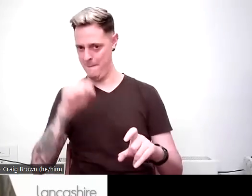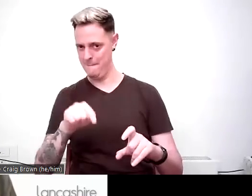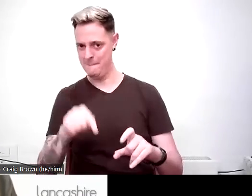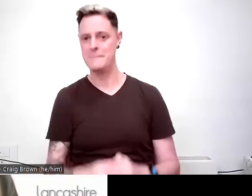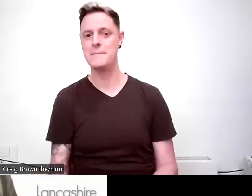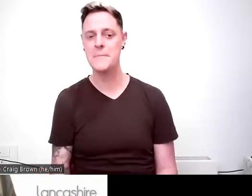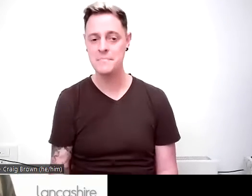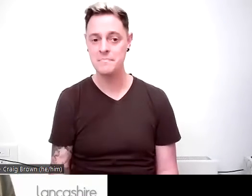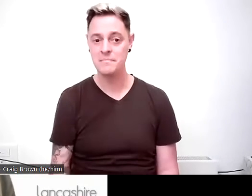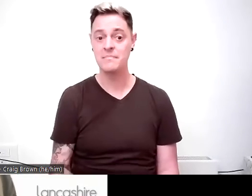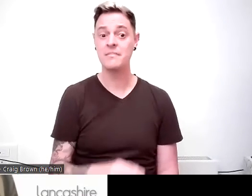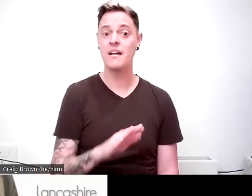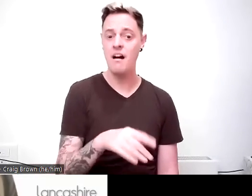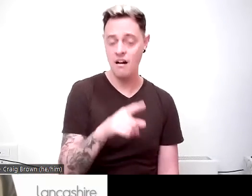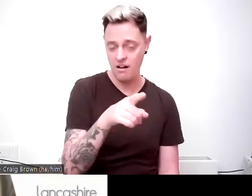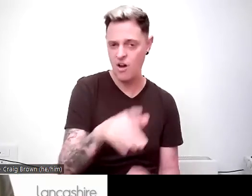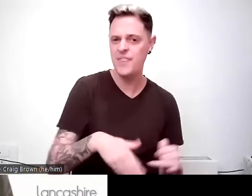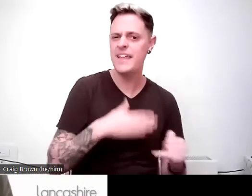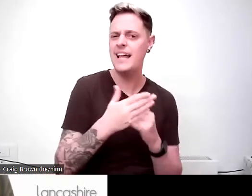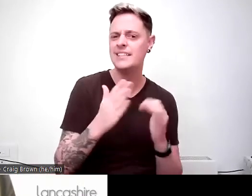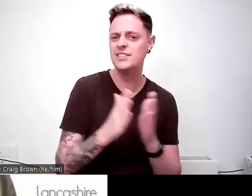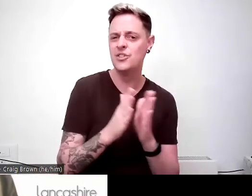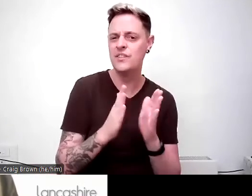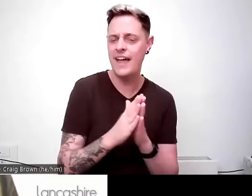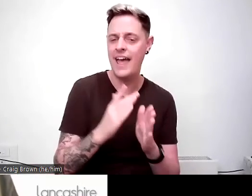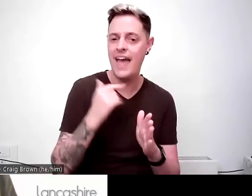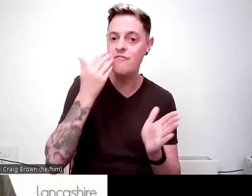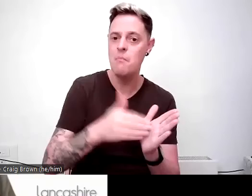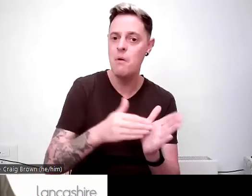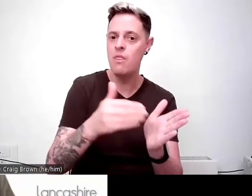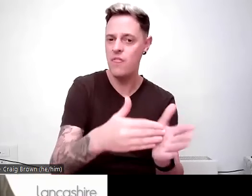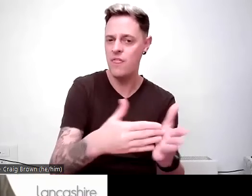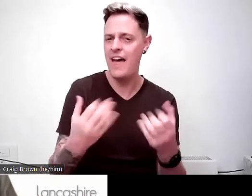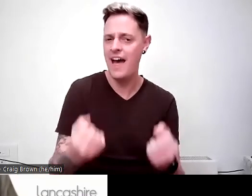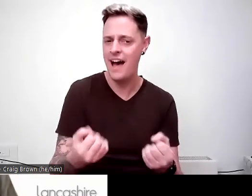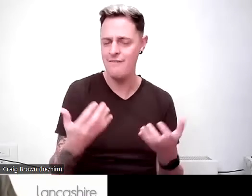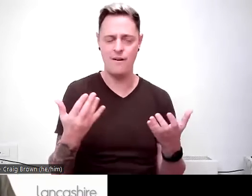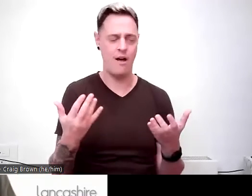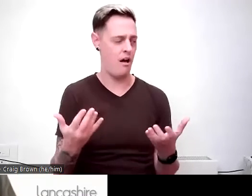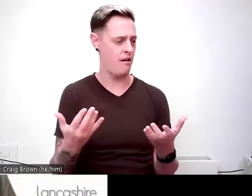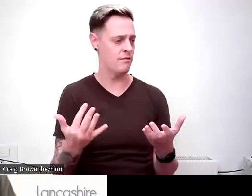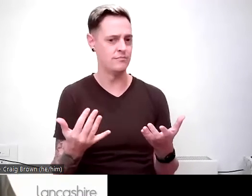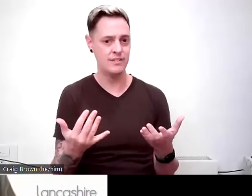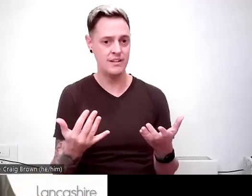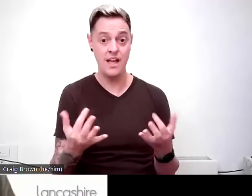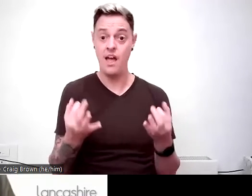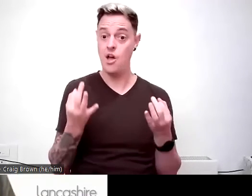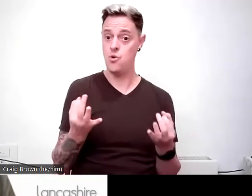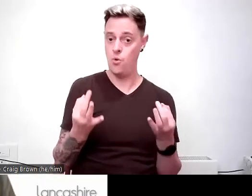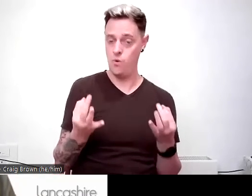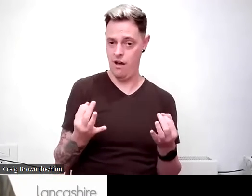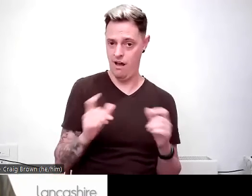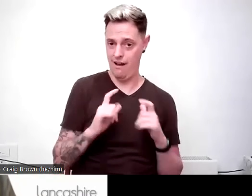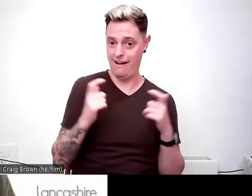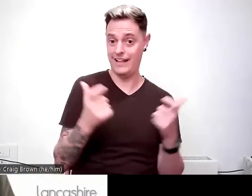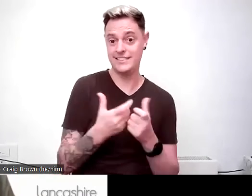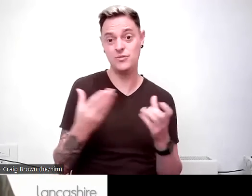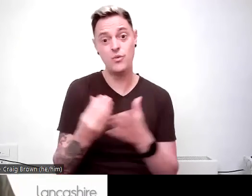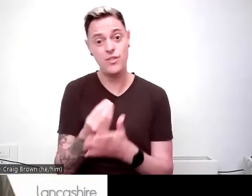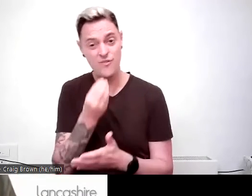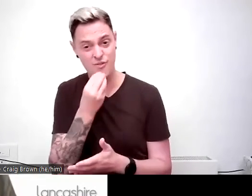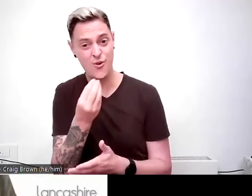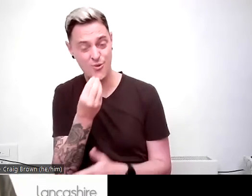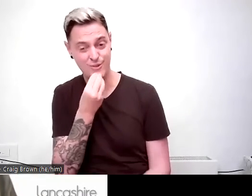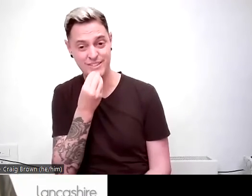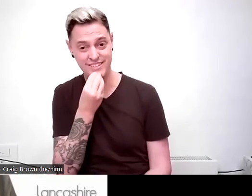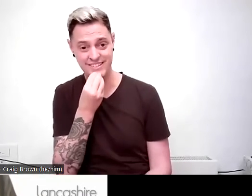yoga brunch on the last Sunday of every month, where you get a yoga class and some food after, and it's really nice because